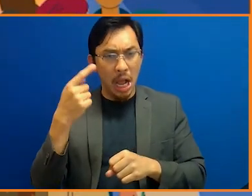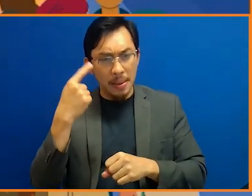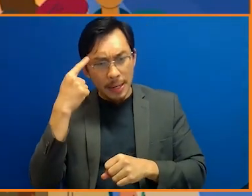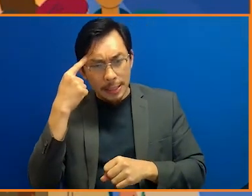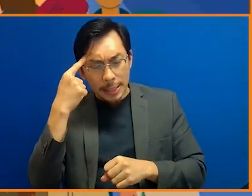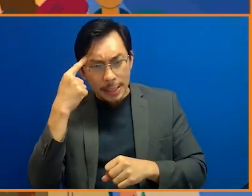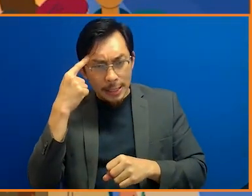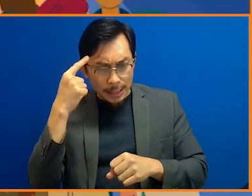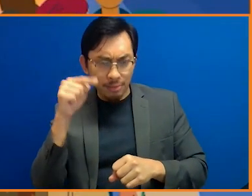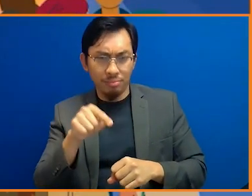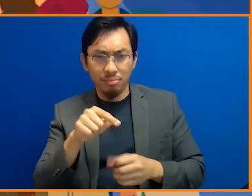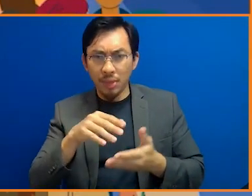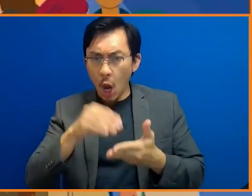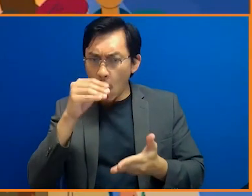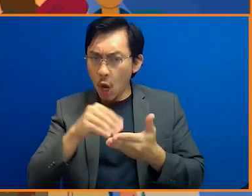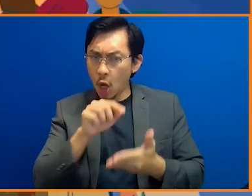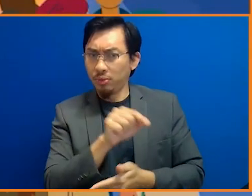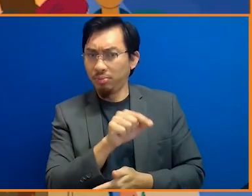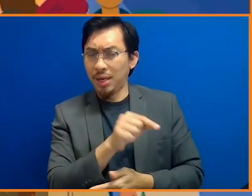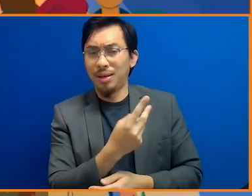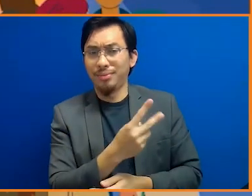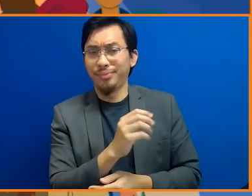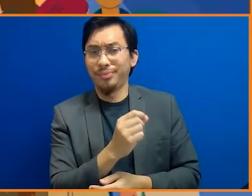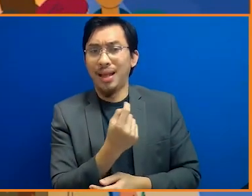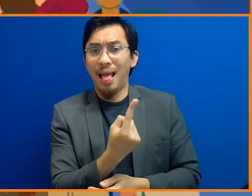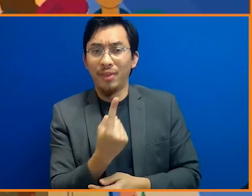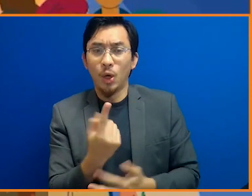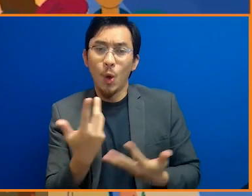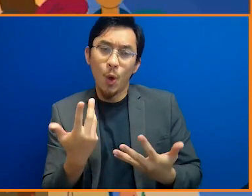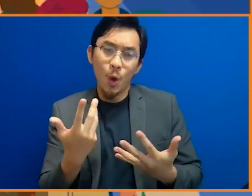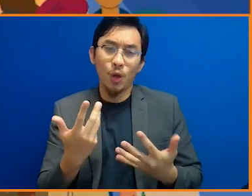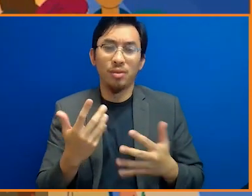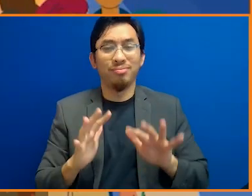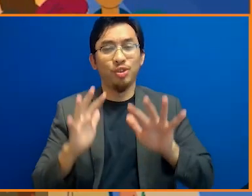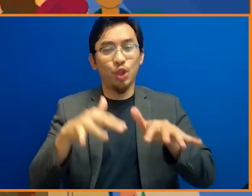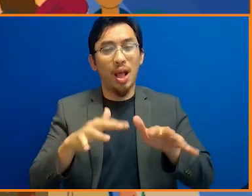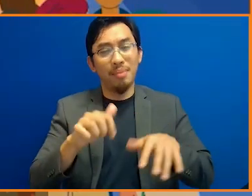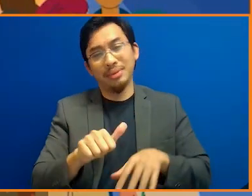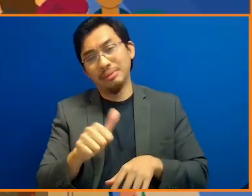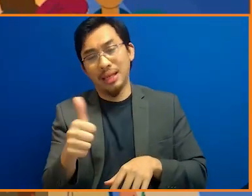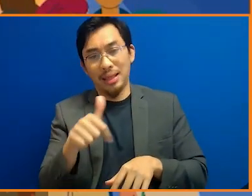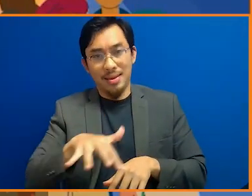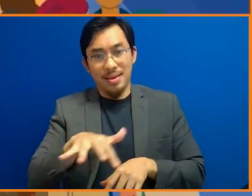So we also start learning from this event, 2011, or